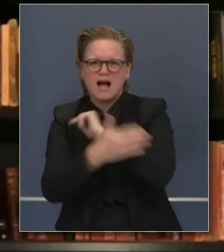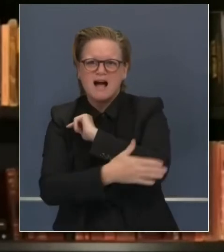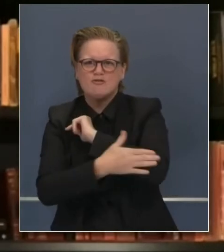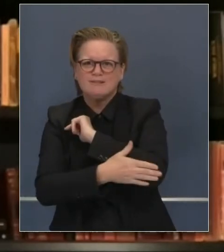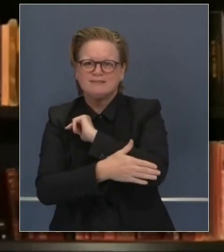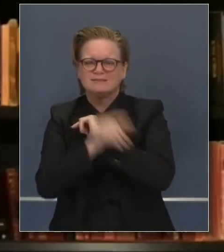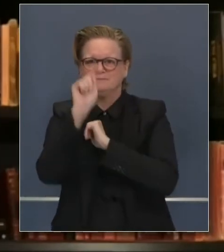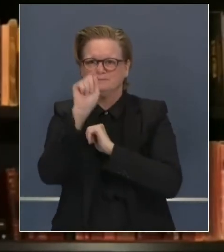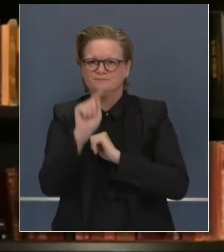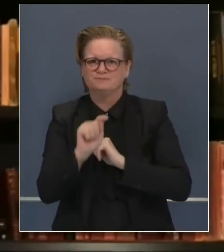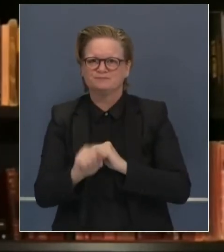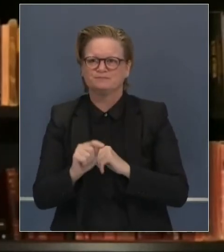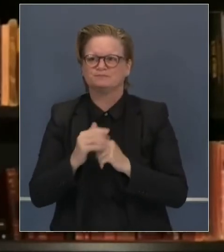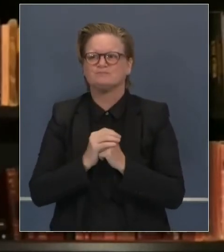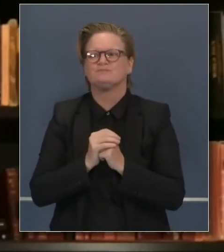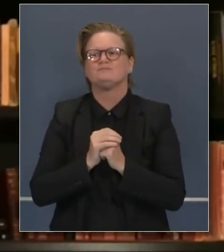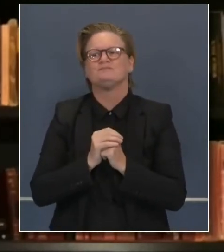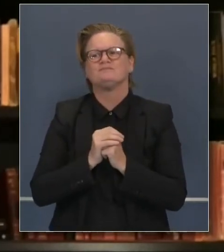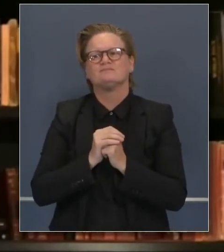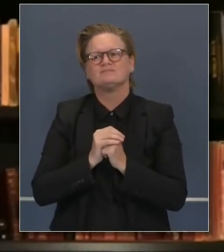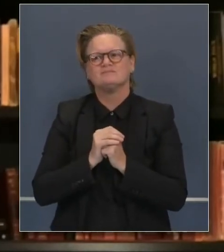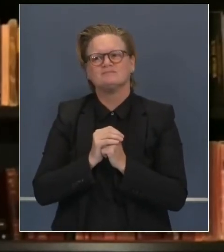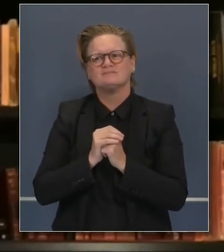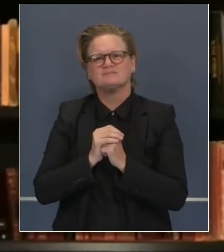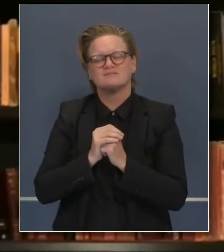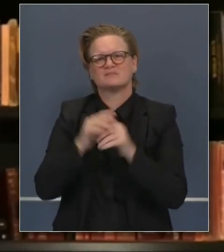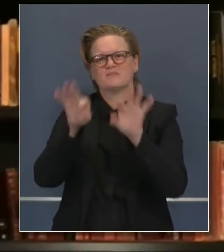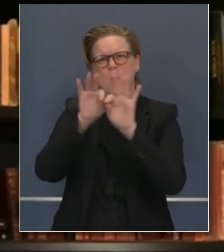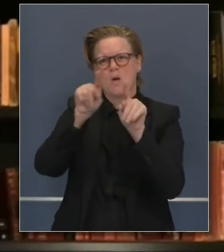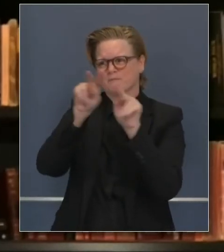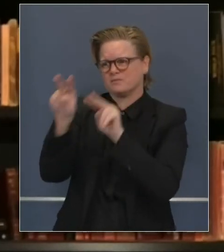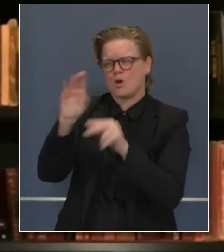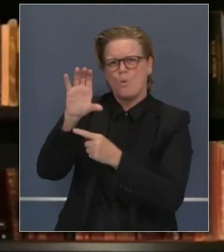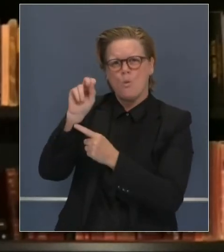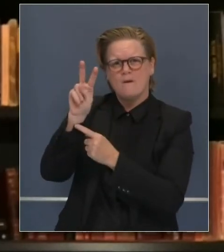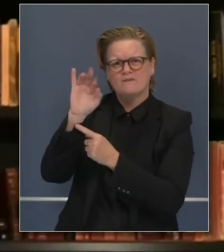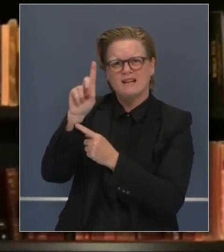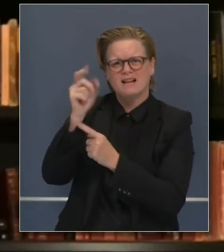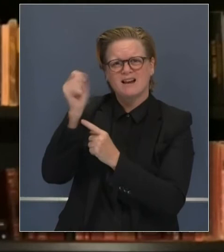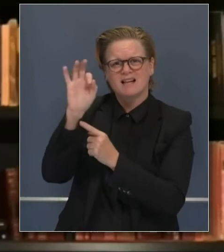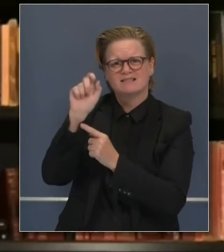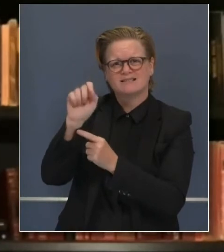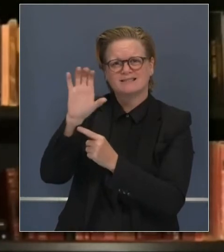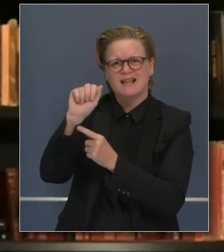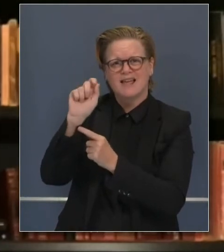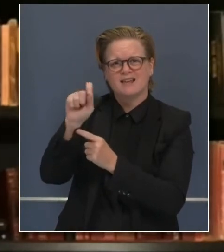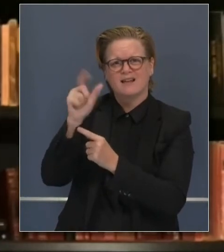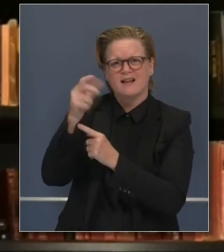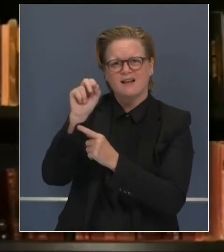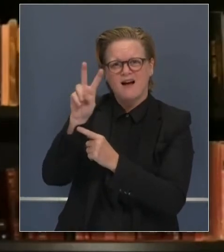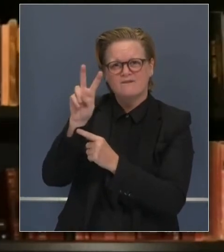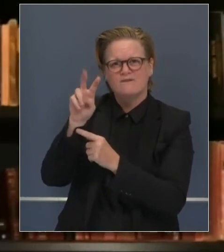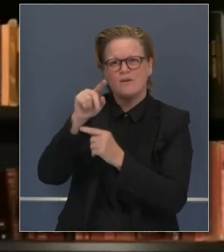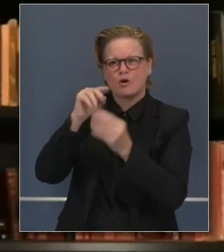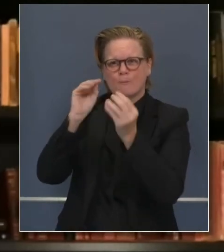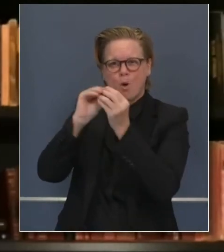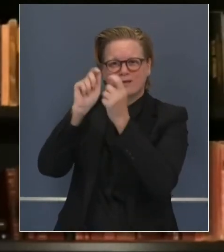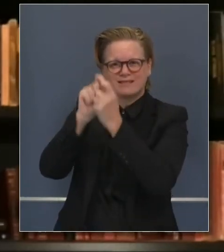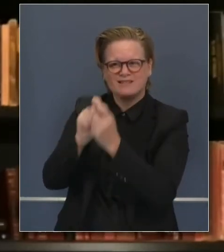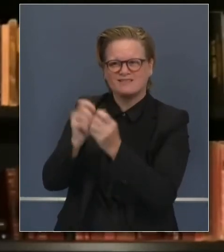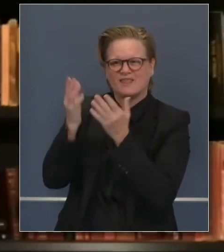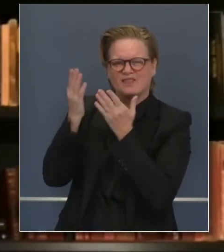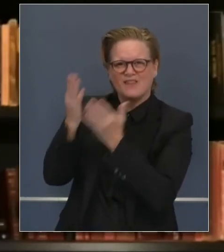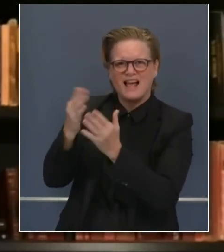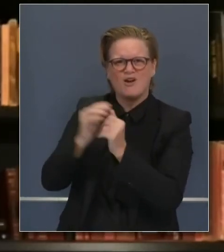covid19.ca.gov website to get constant updates, that information, learn more about what we put out here today. And